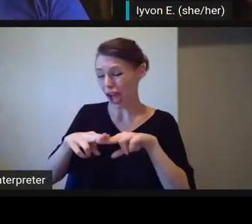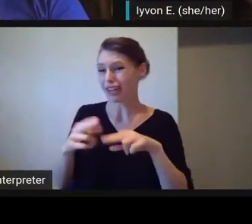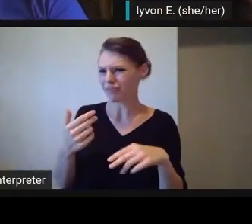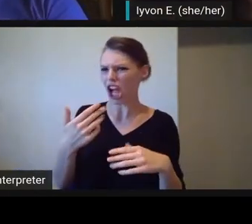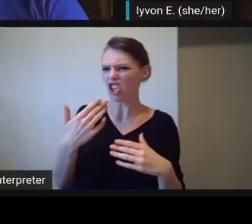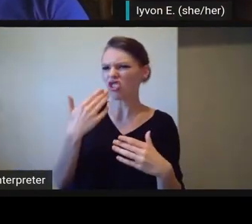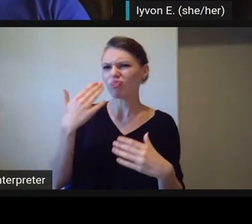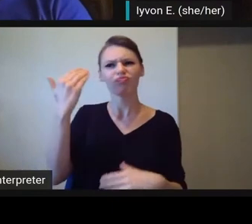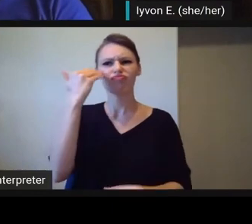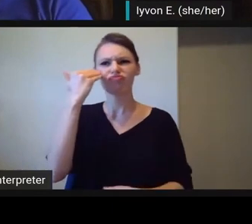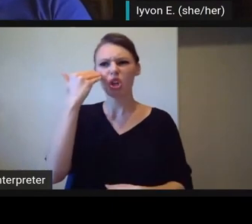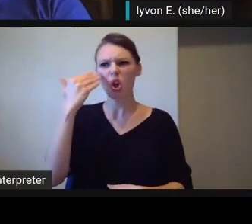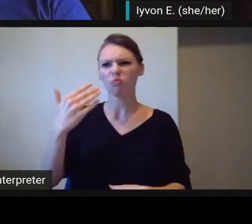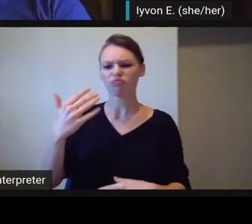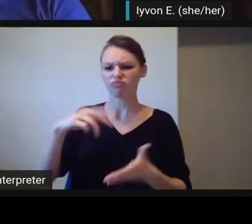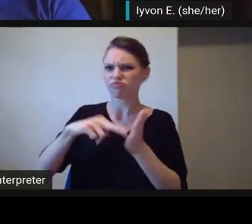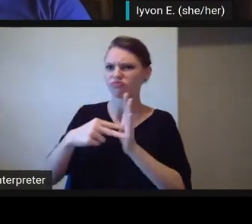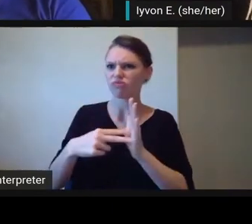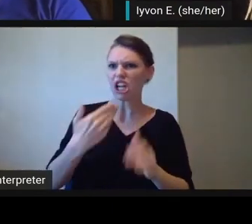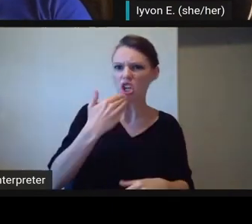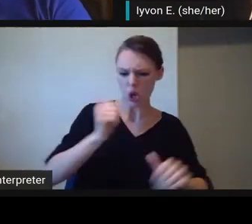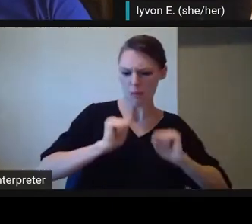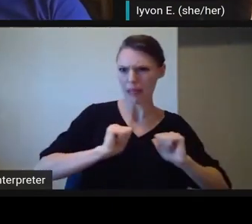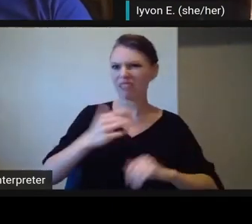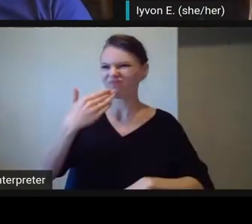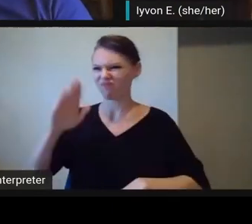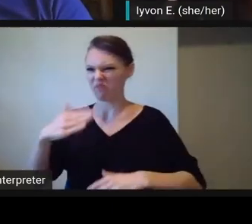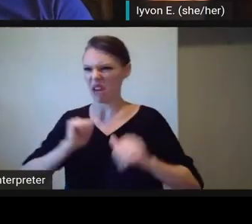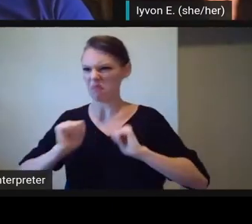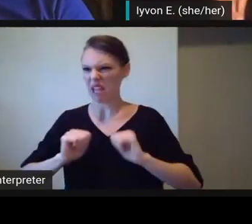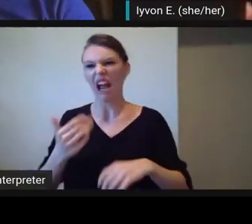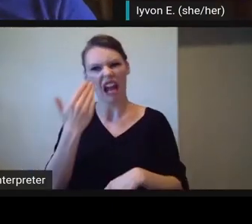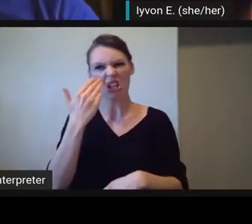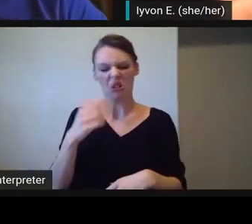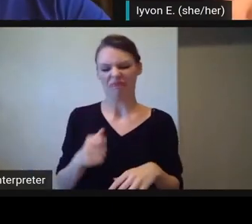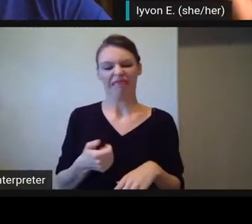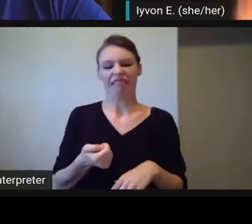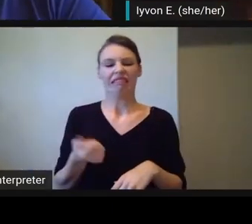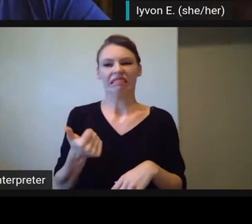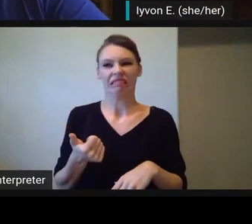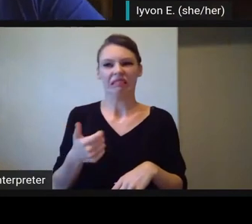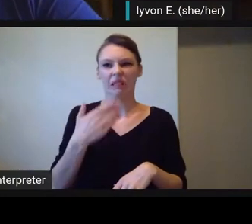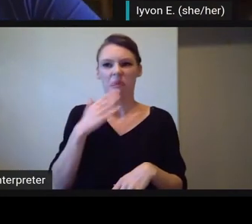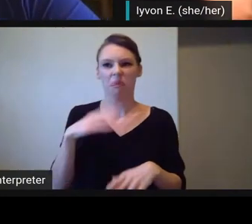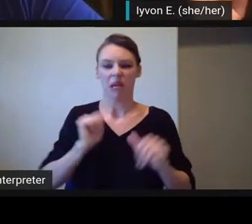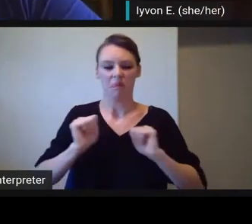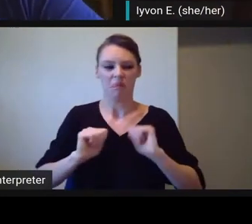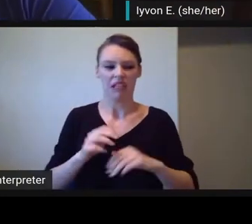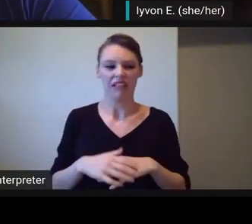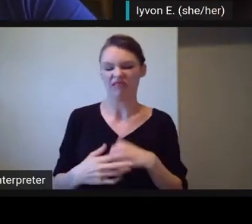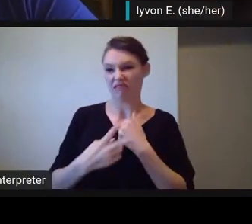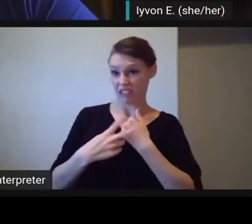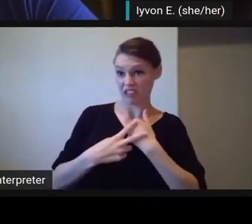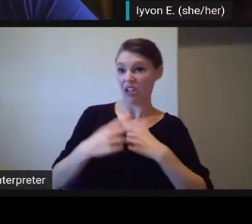good play is. I know what a bad play is. I know when to put a play to the side. I know when a play is like, I can tweak it for audio and how to